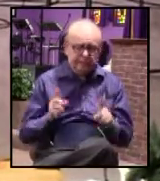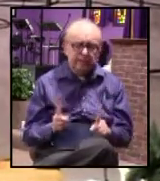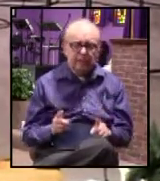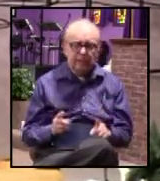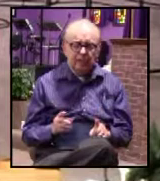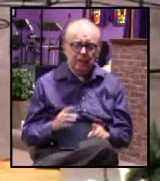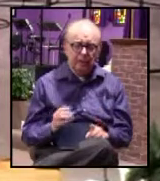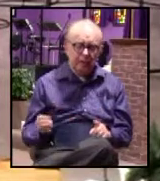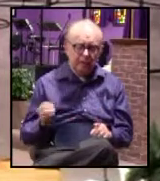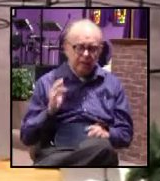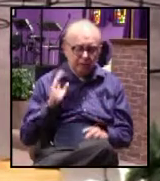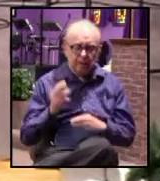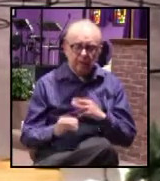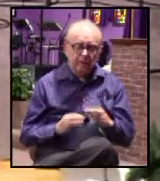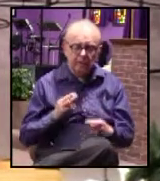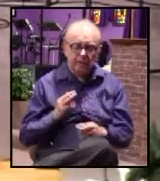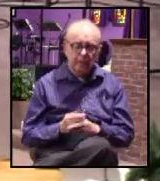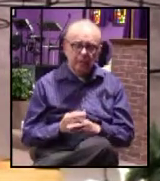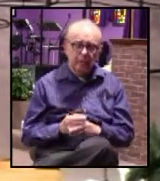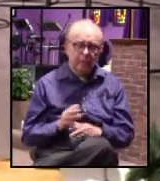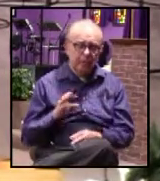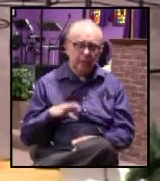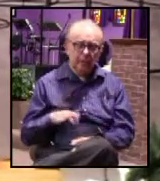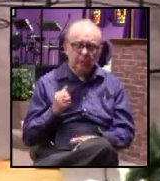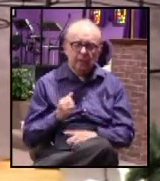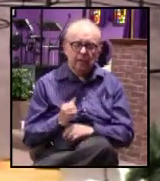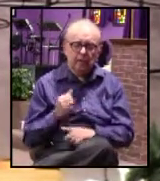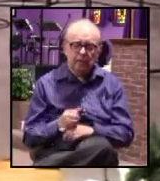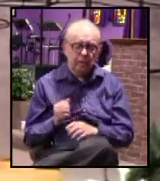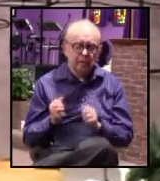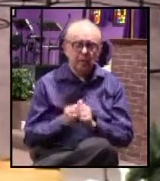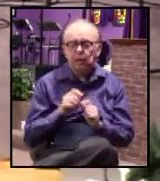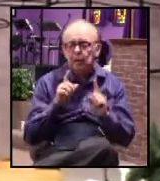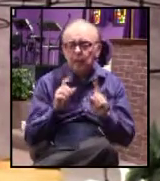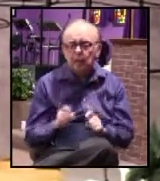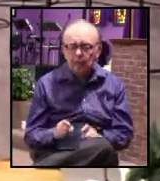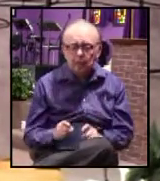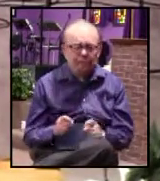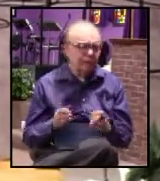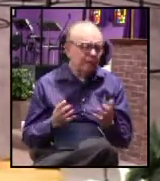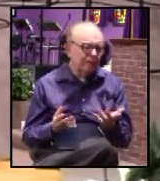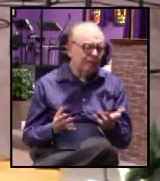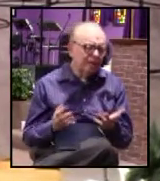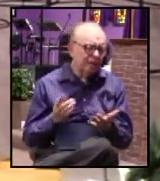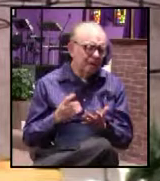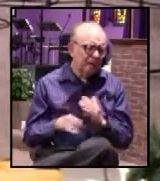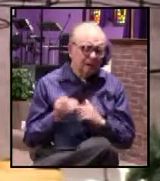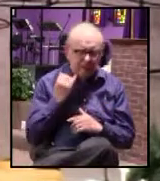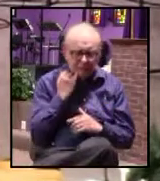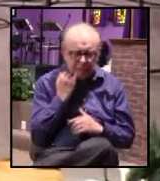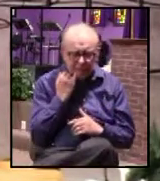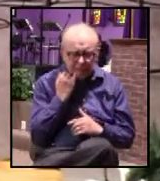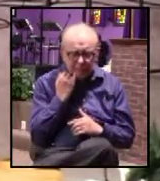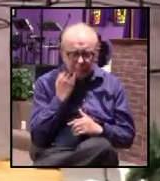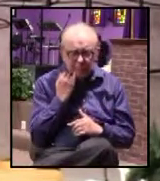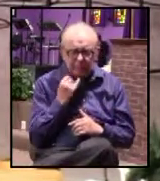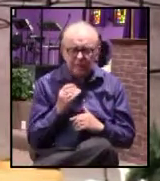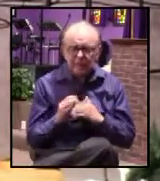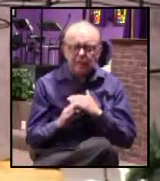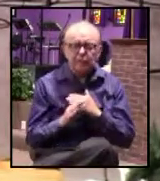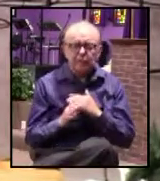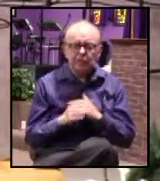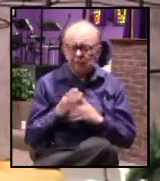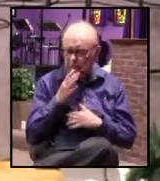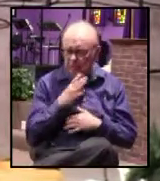on. And in this craziness, you keep finding yourself with the questions like, well, hold on a minute, what if I'm like a soccer mom? Instead